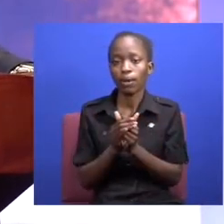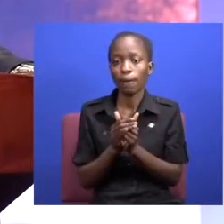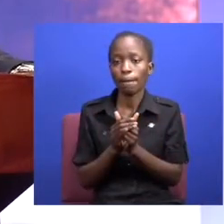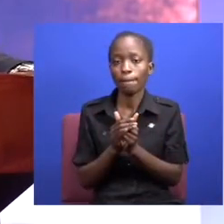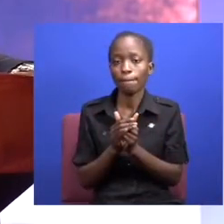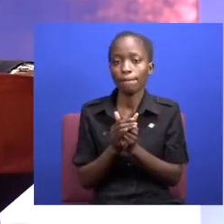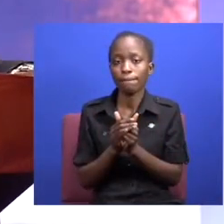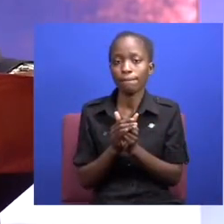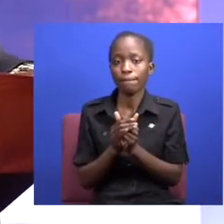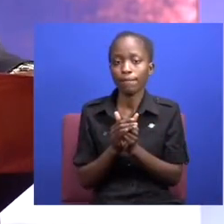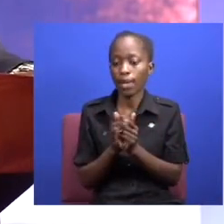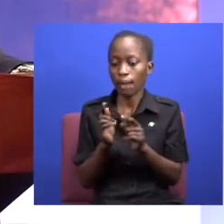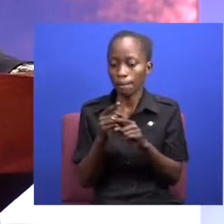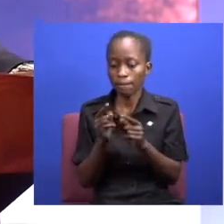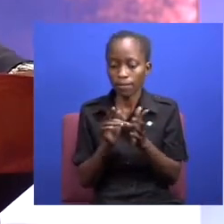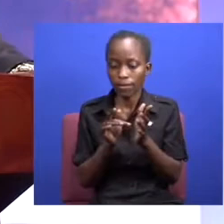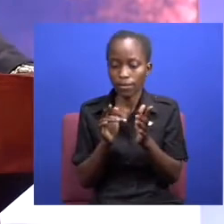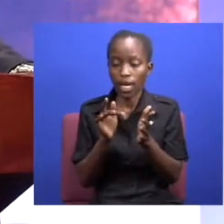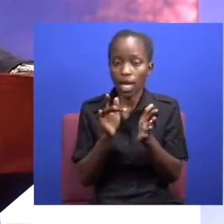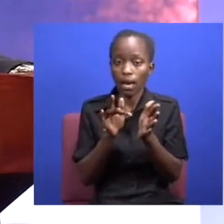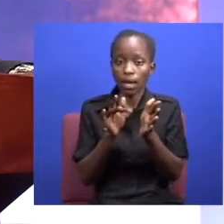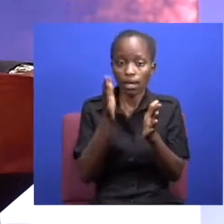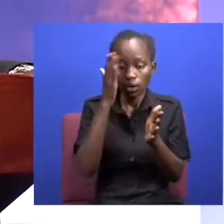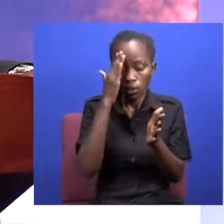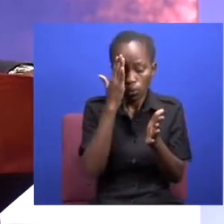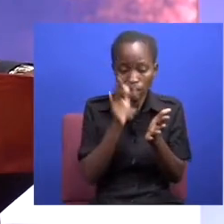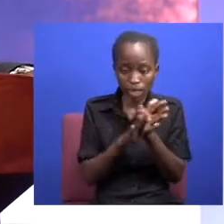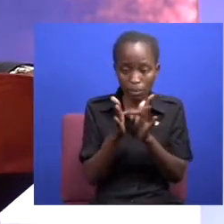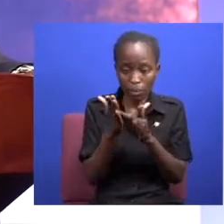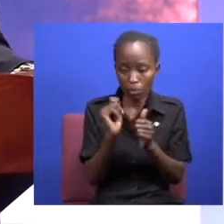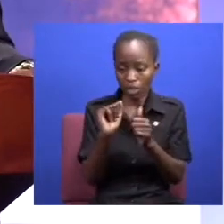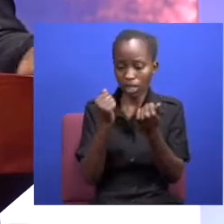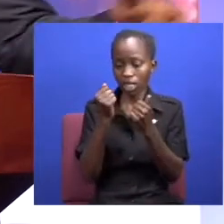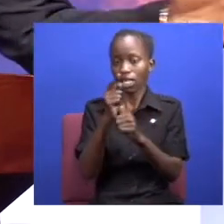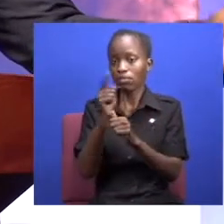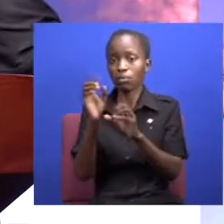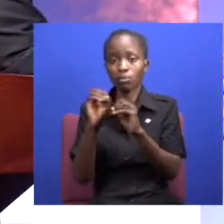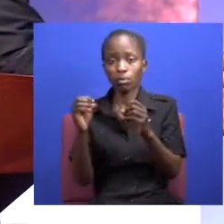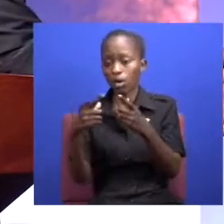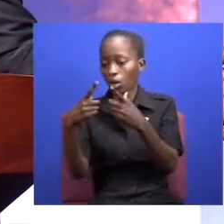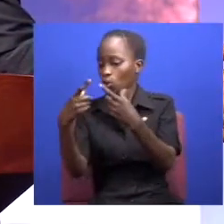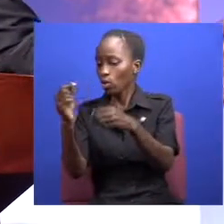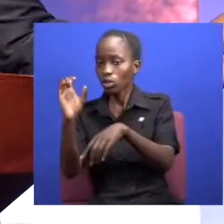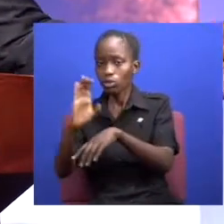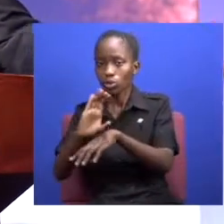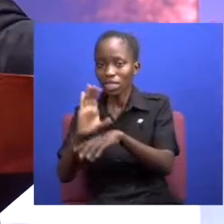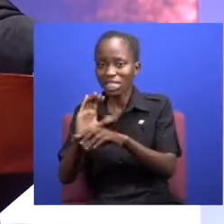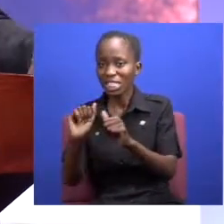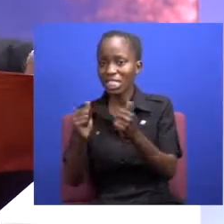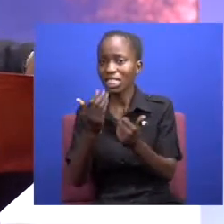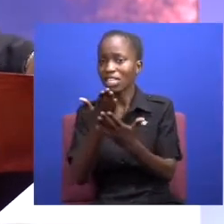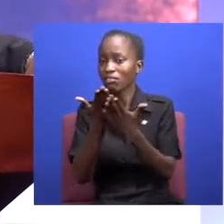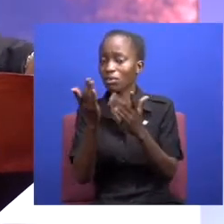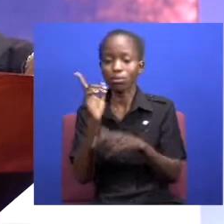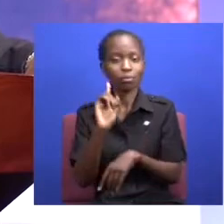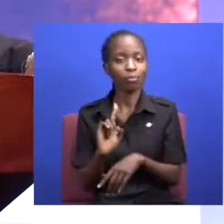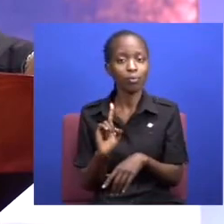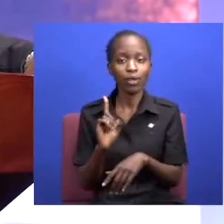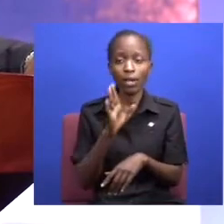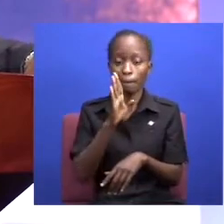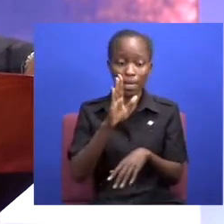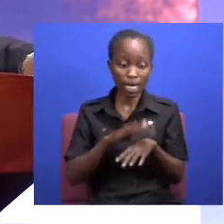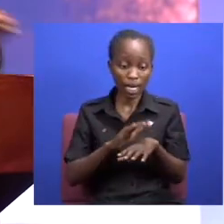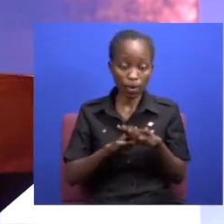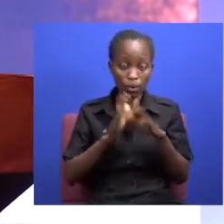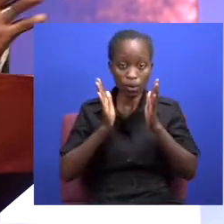you. Neither does the Bible itself save you. Going to church doesn't save you. Being a